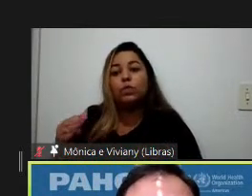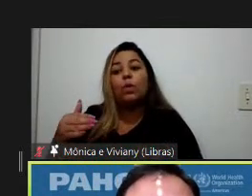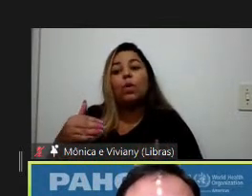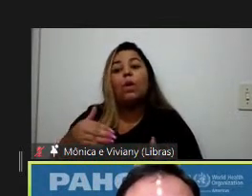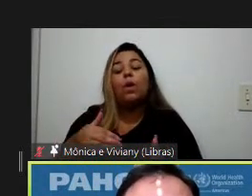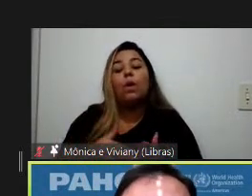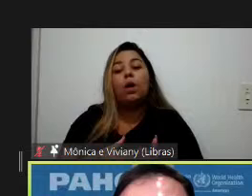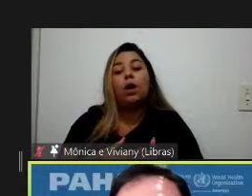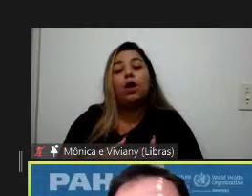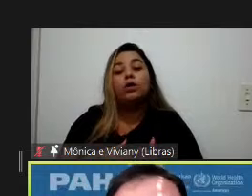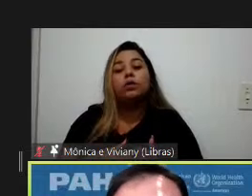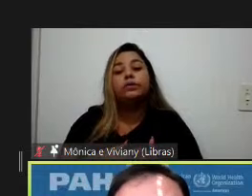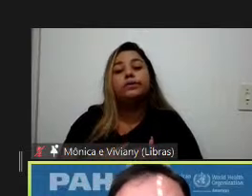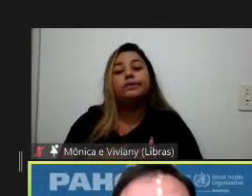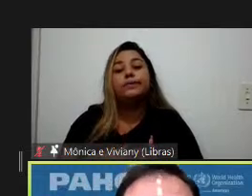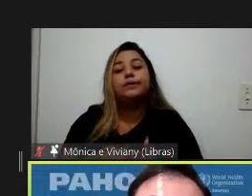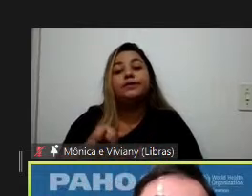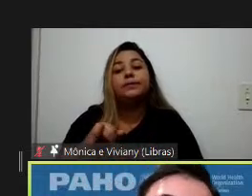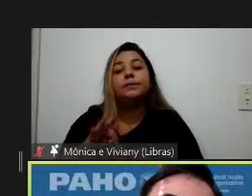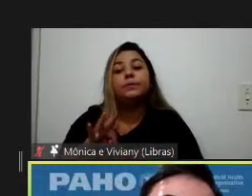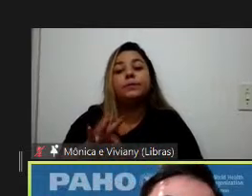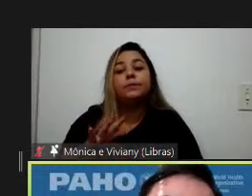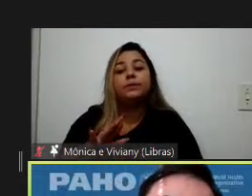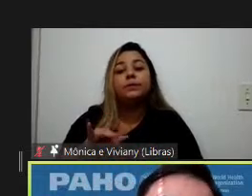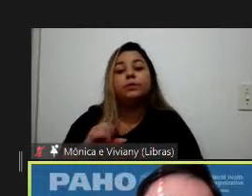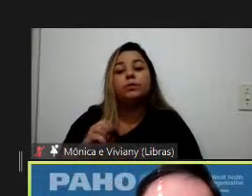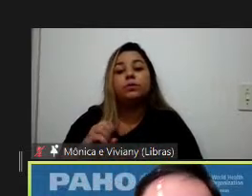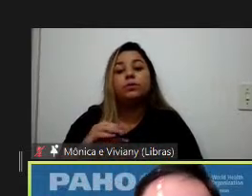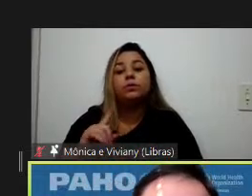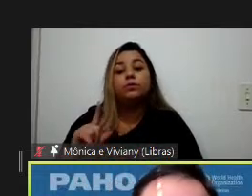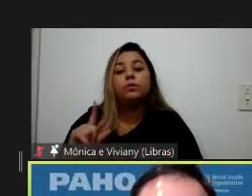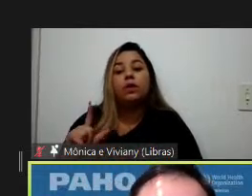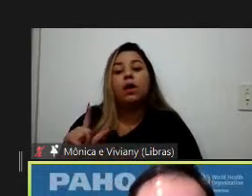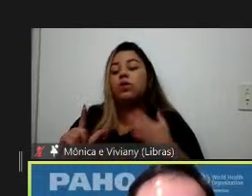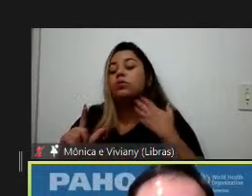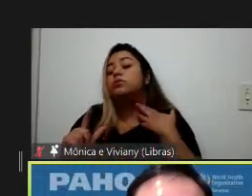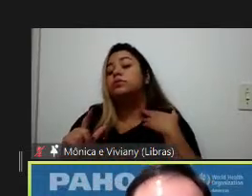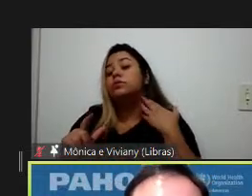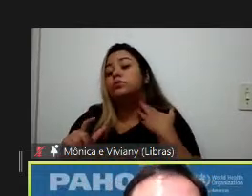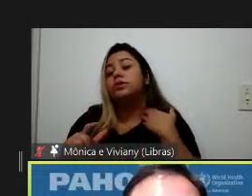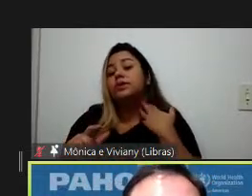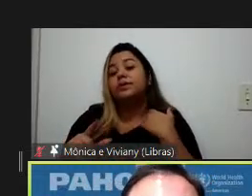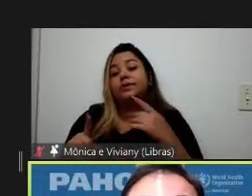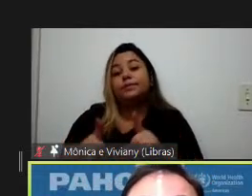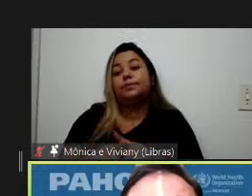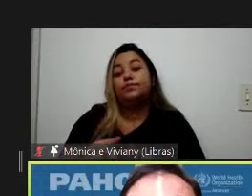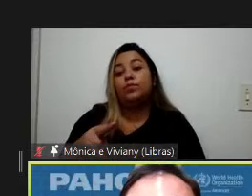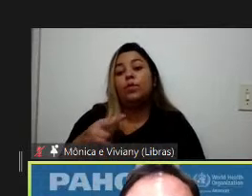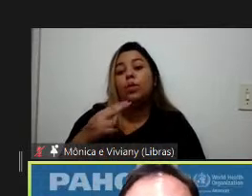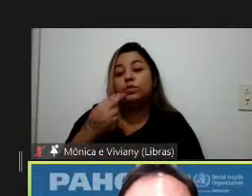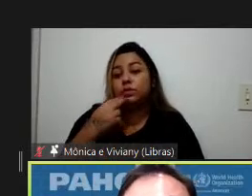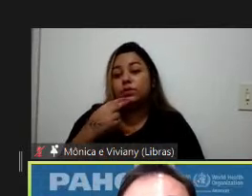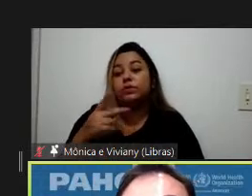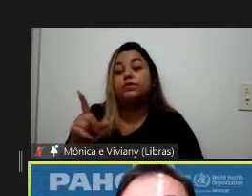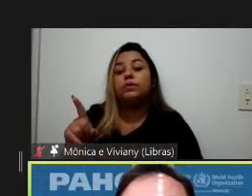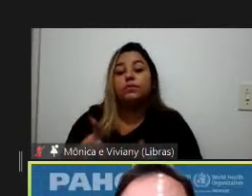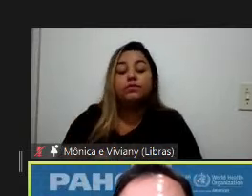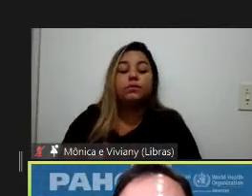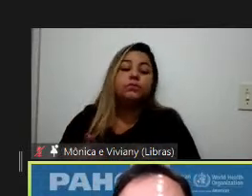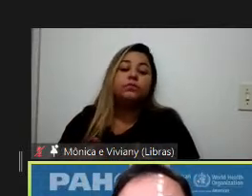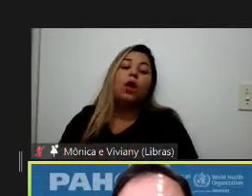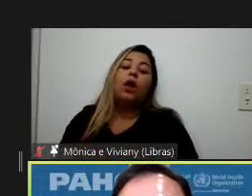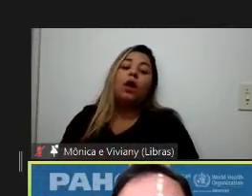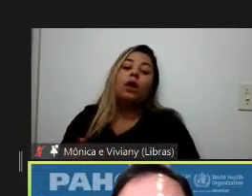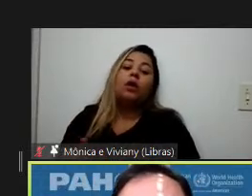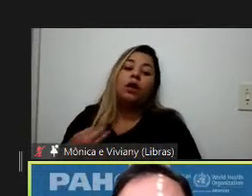lastly, an intersectorial action in many aspects within nutrition, taking